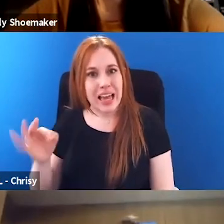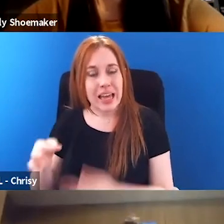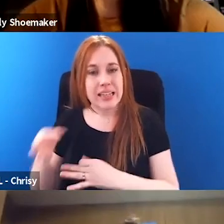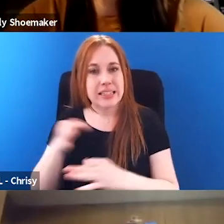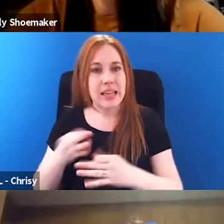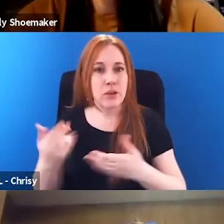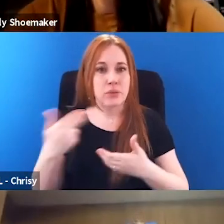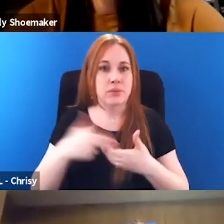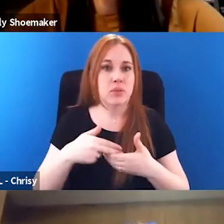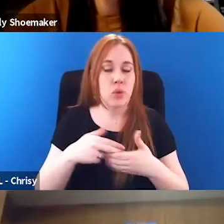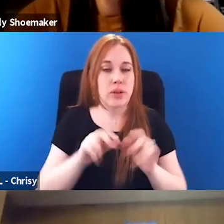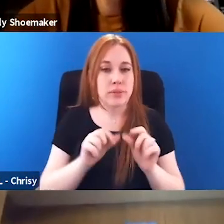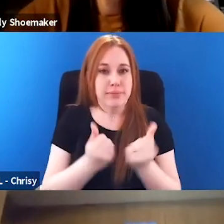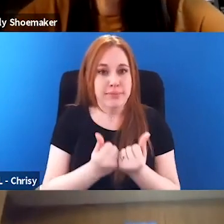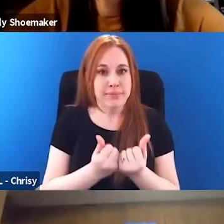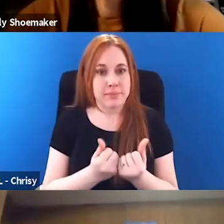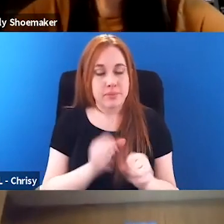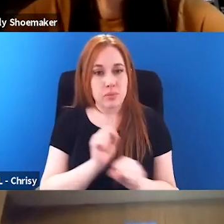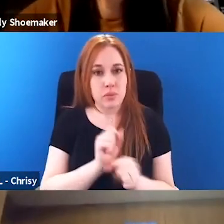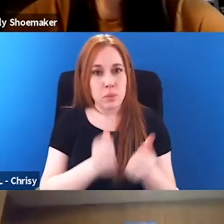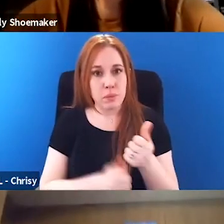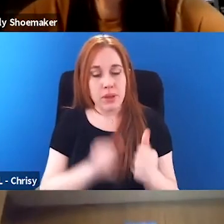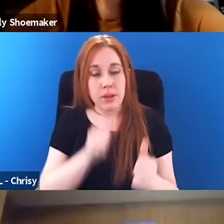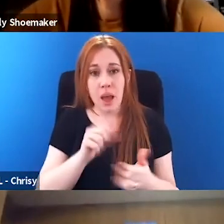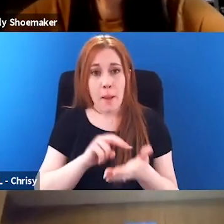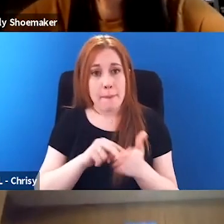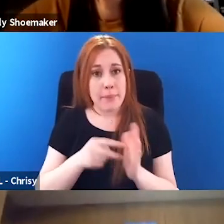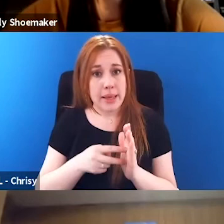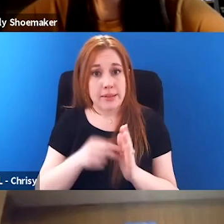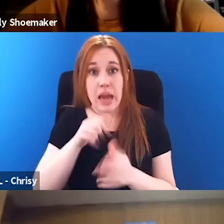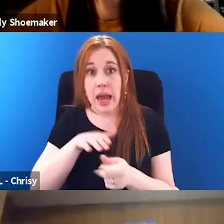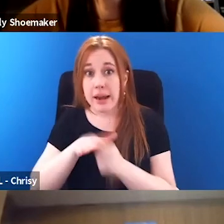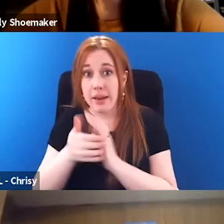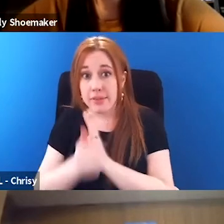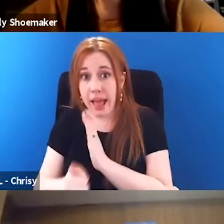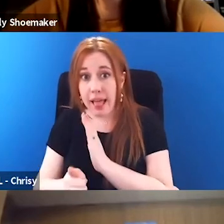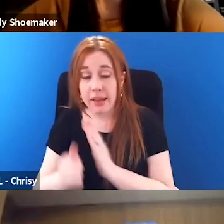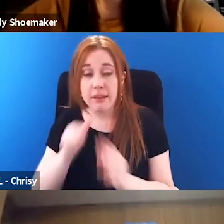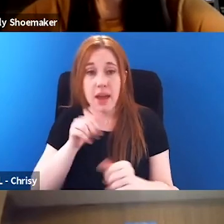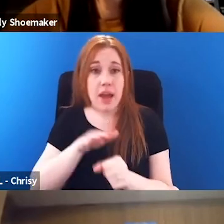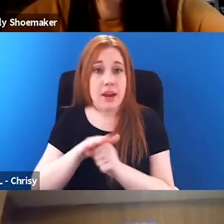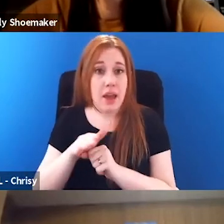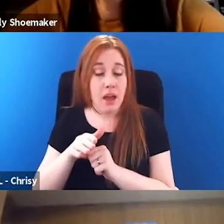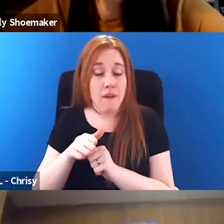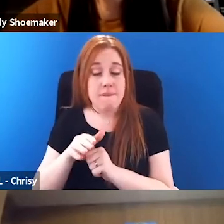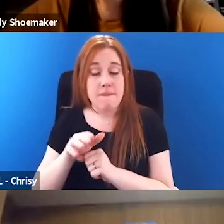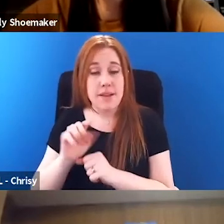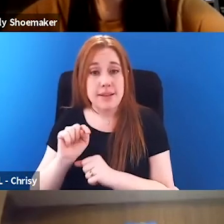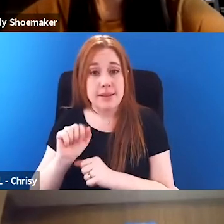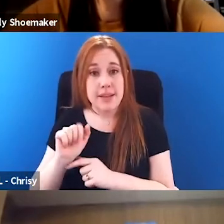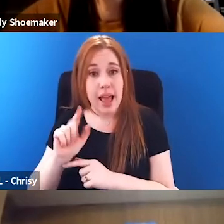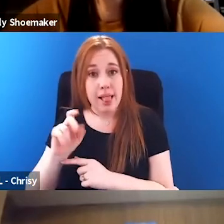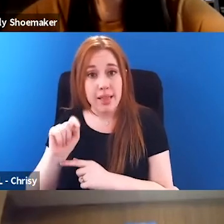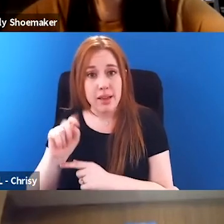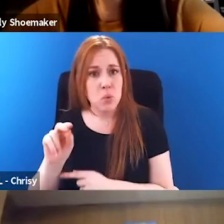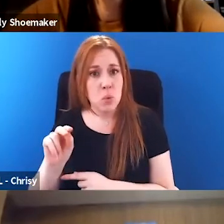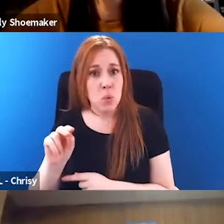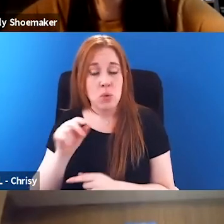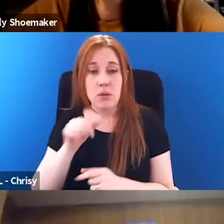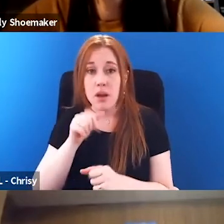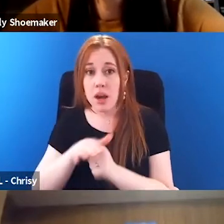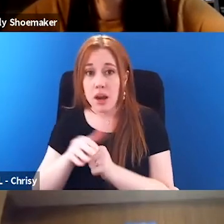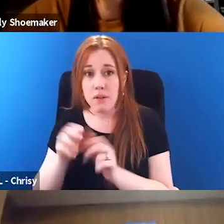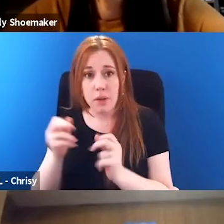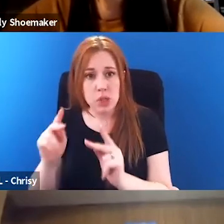formerly belonging to agencies. It's not an absence of talent. It's not an absence of skill set. It's sometimes not even an absence of opportunity.